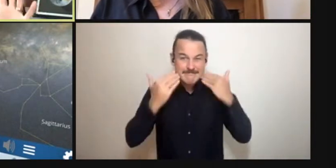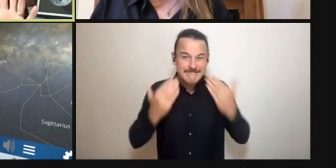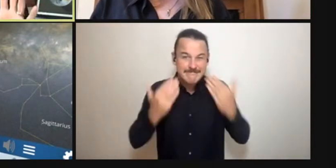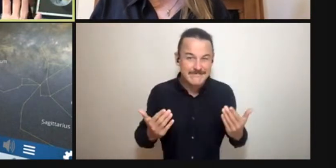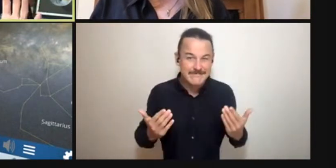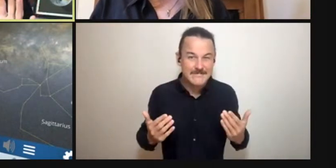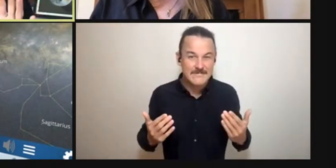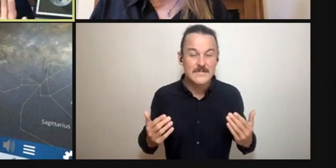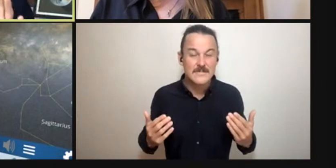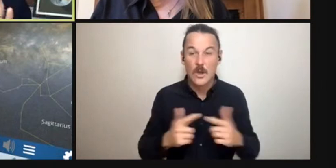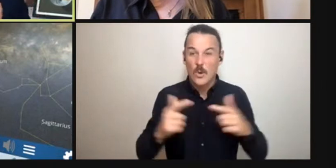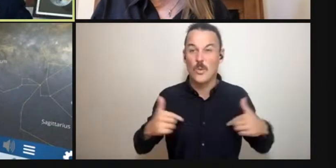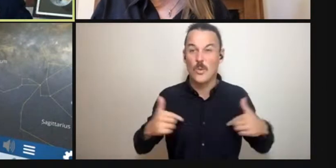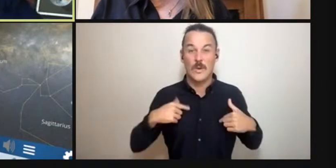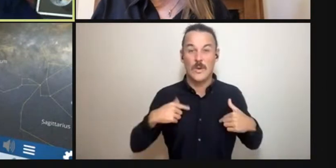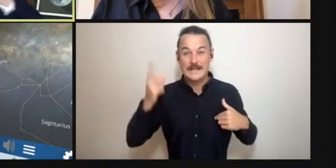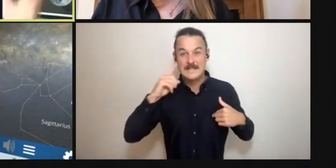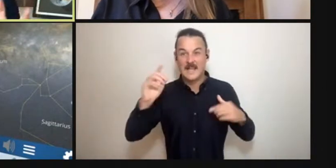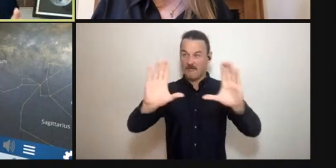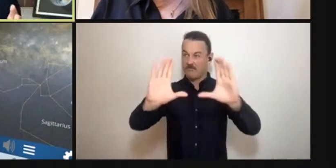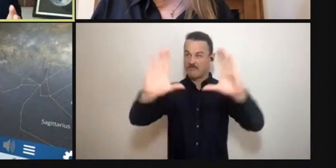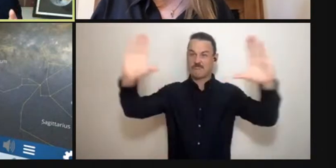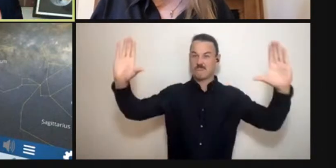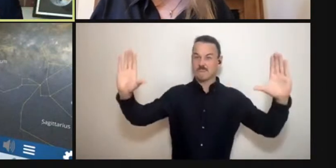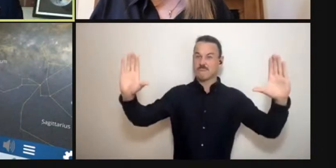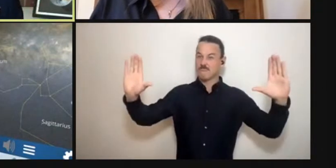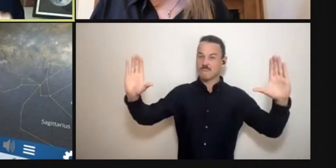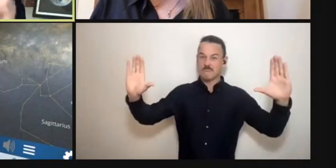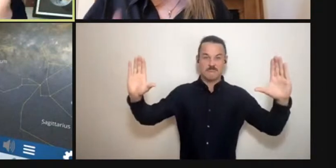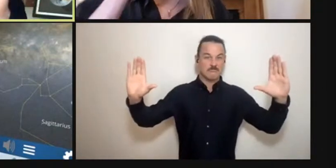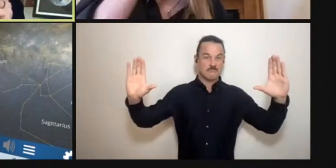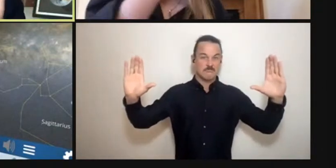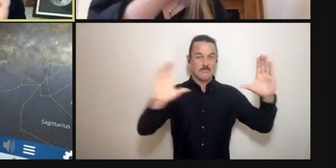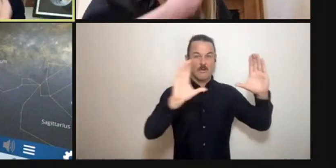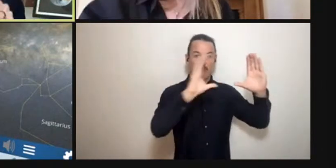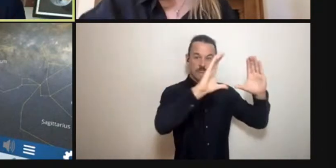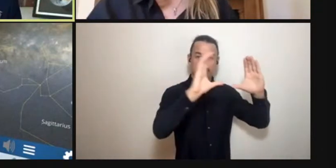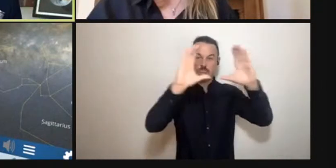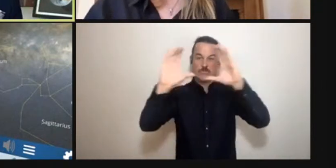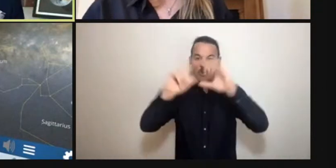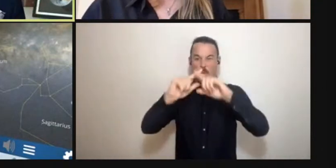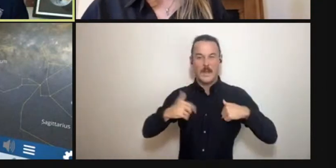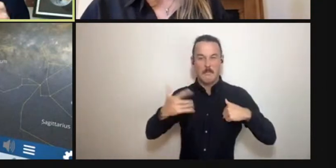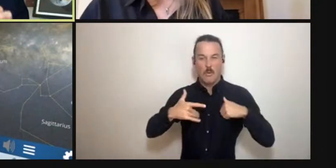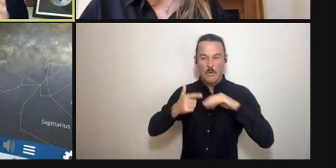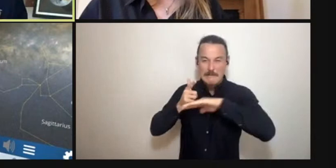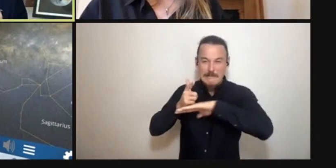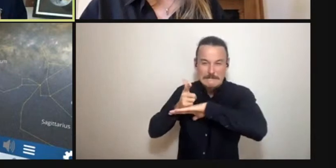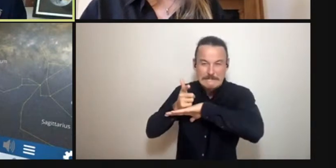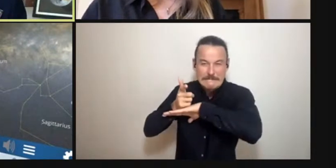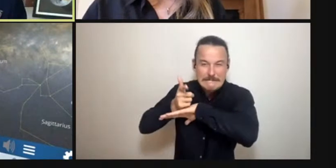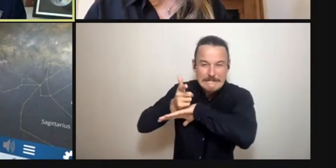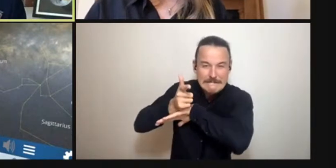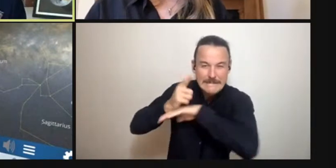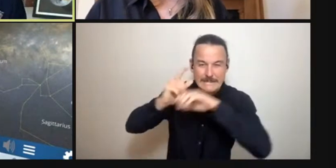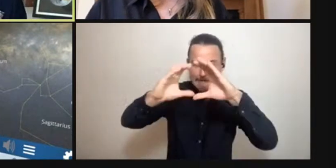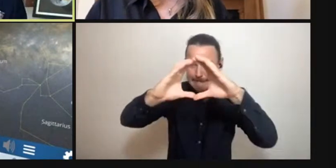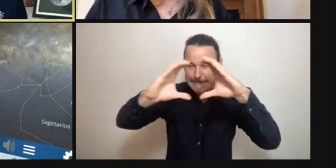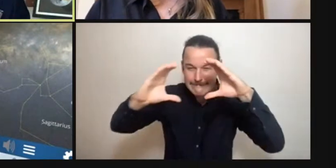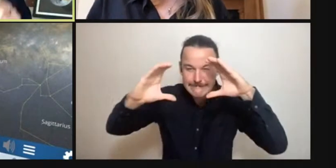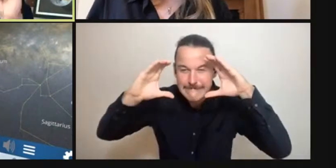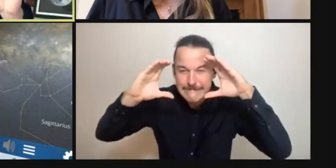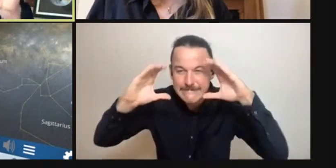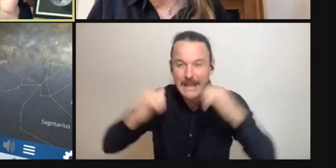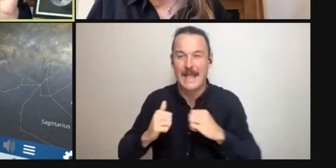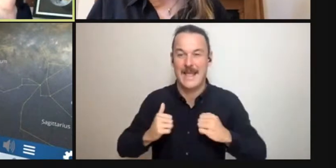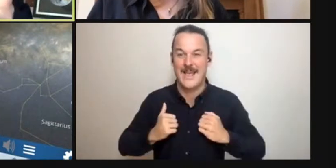picture structures that a constellation would have. And one of those deep sky structures I want you to now take a look